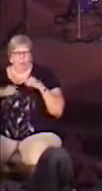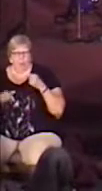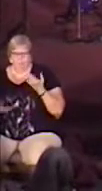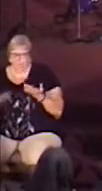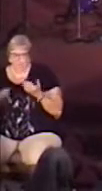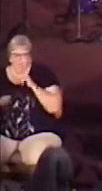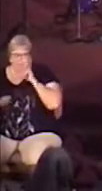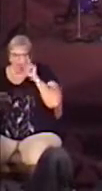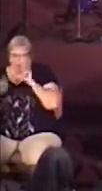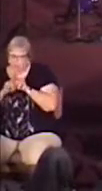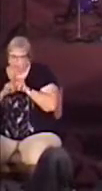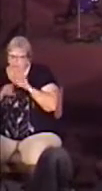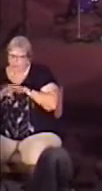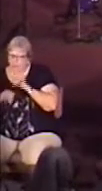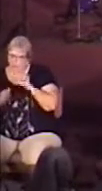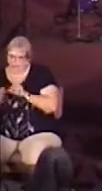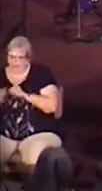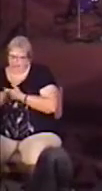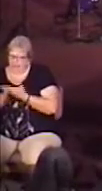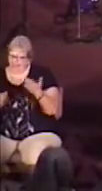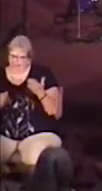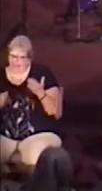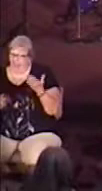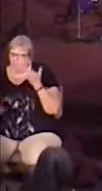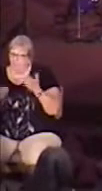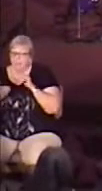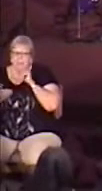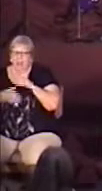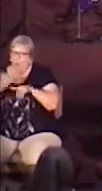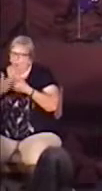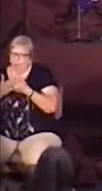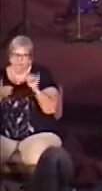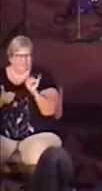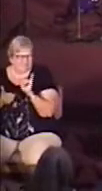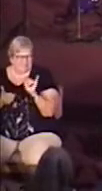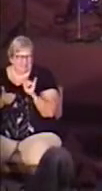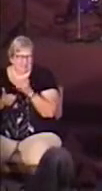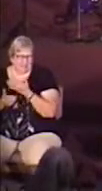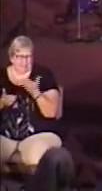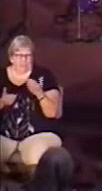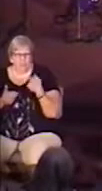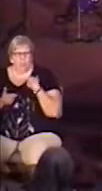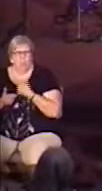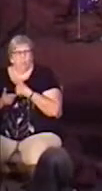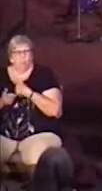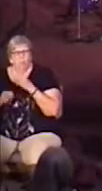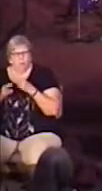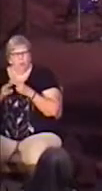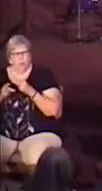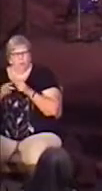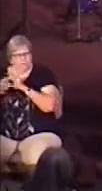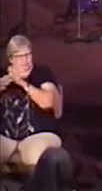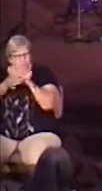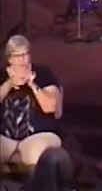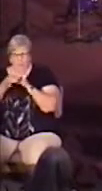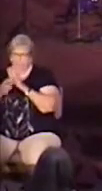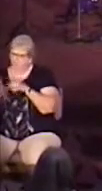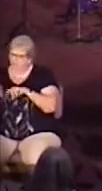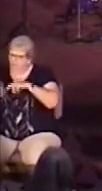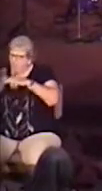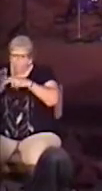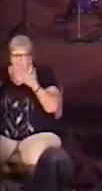not agree on everything, and while we may not all be the same thing, we are called to be unified. But what does that